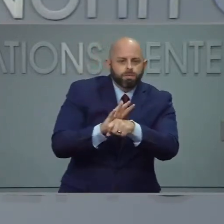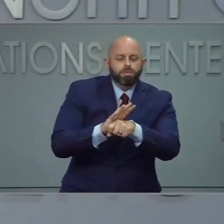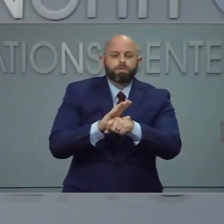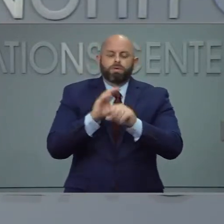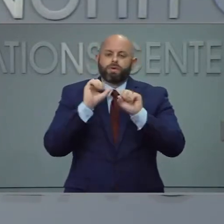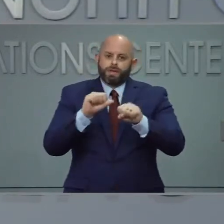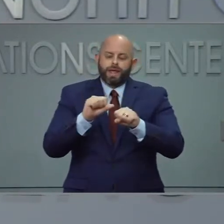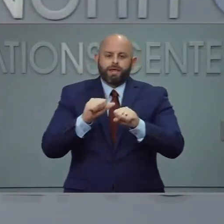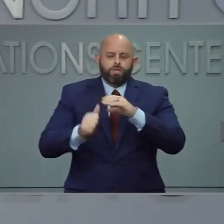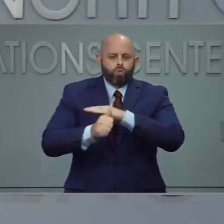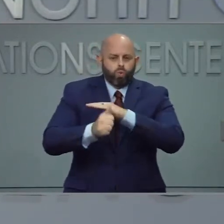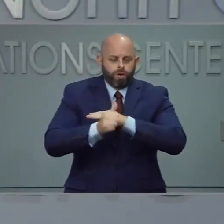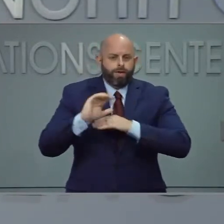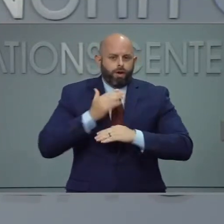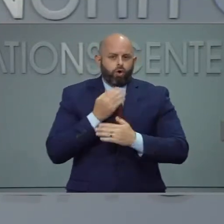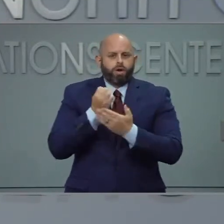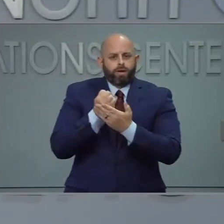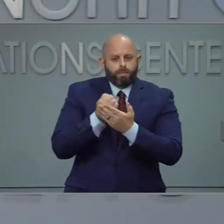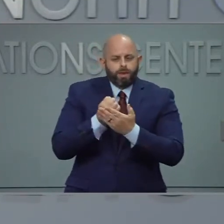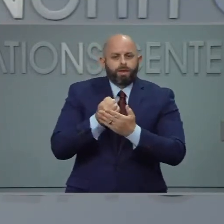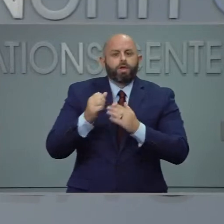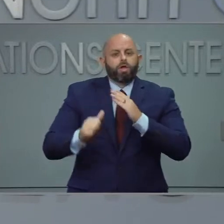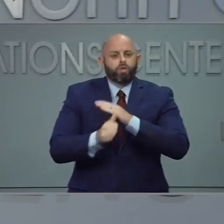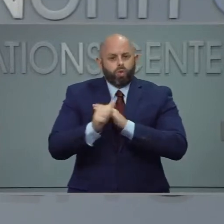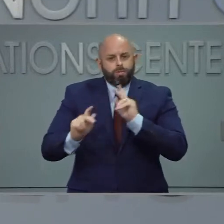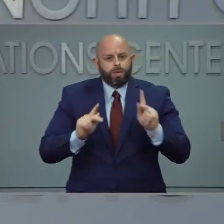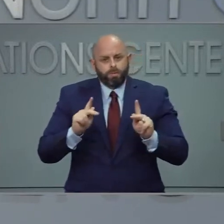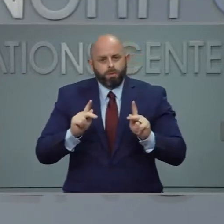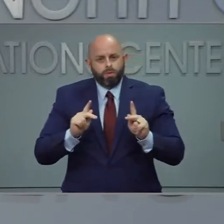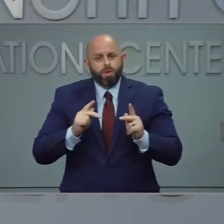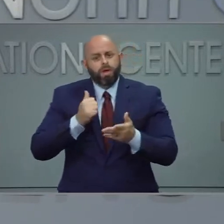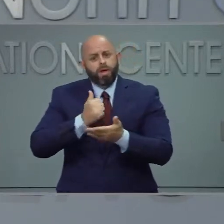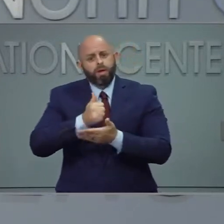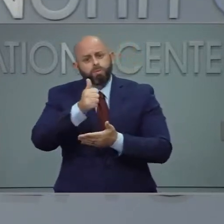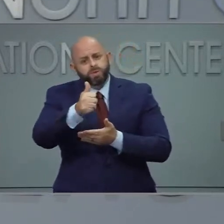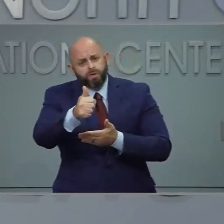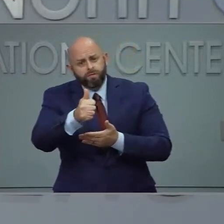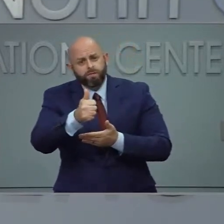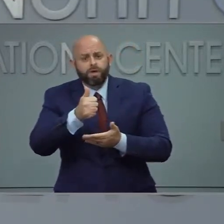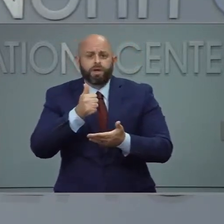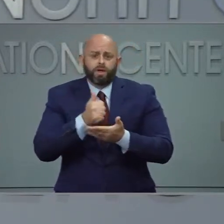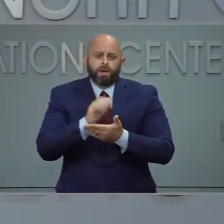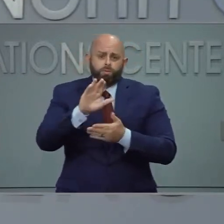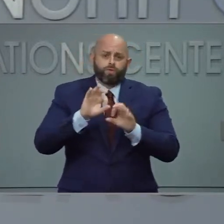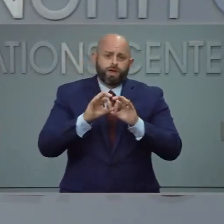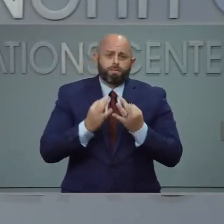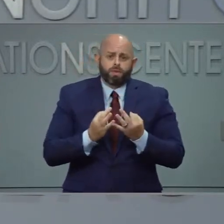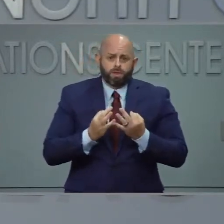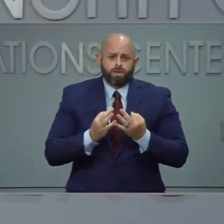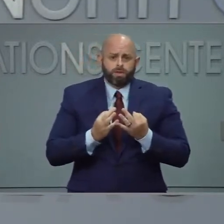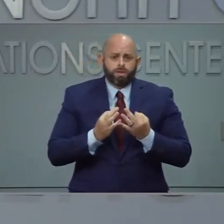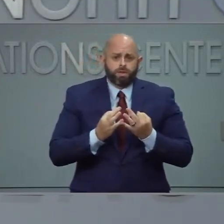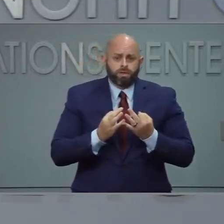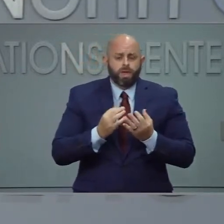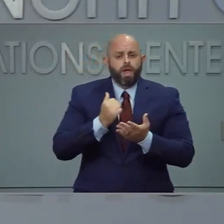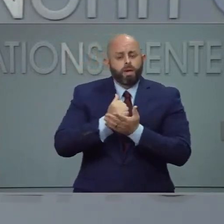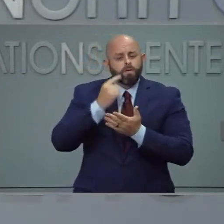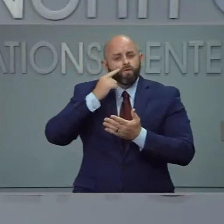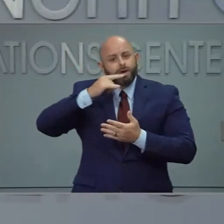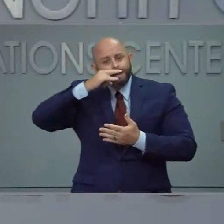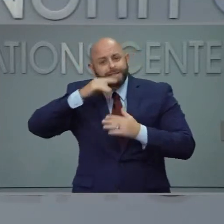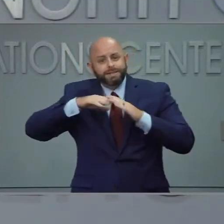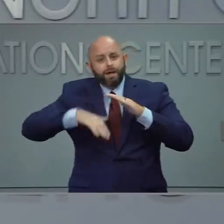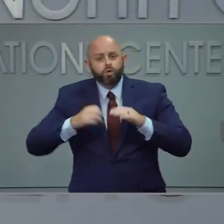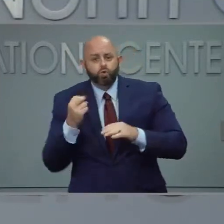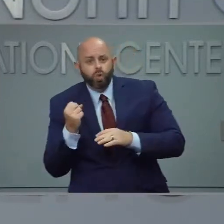recovery. Do it for yourself. Do it for your family. Do it for kids under 12